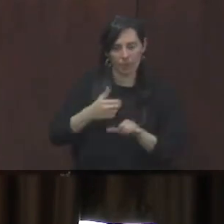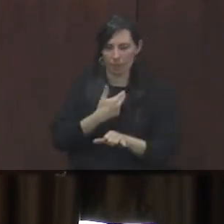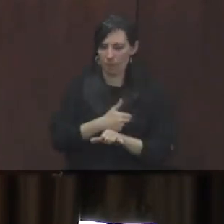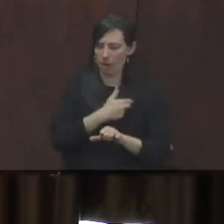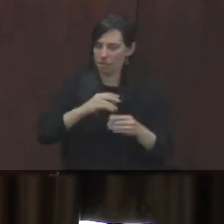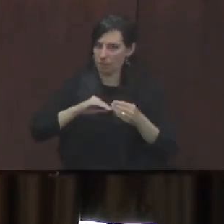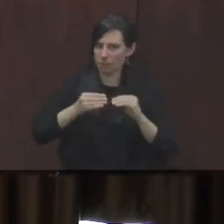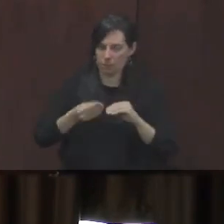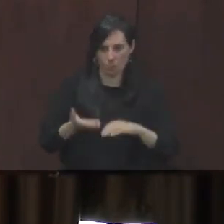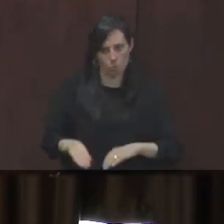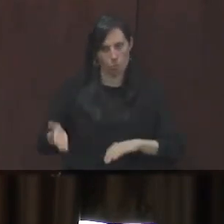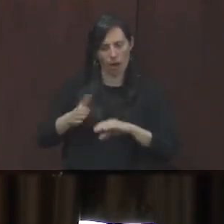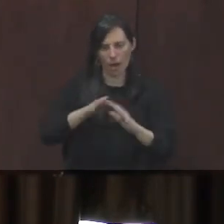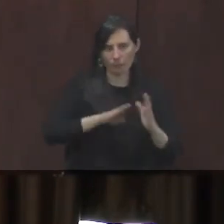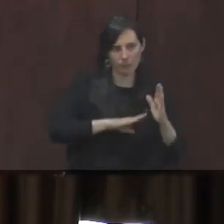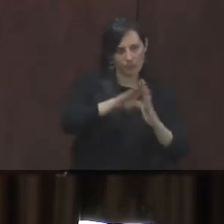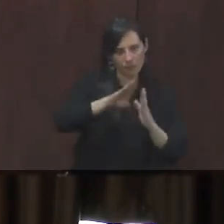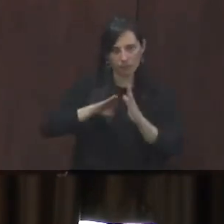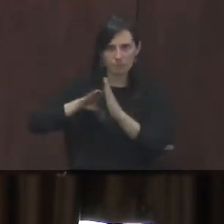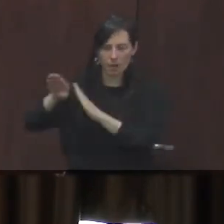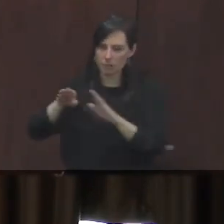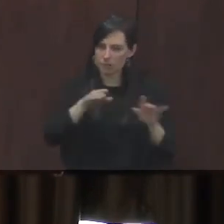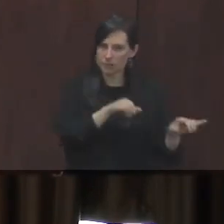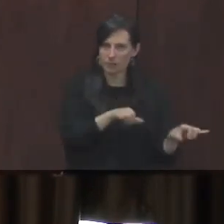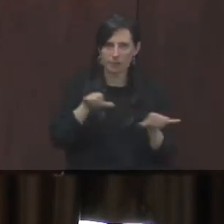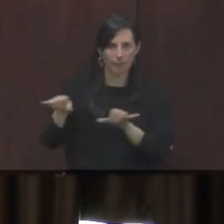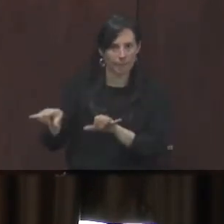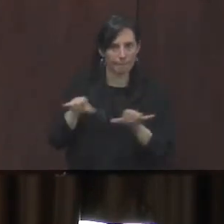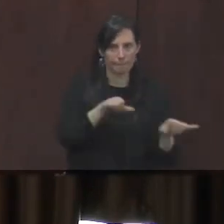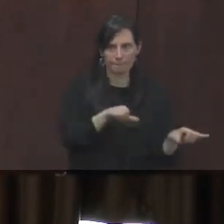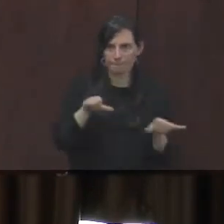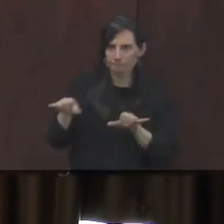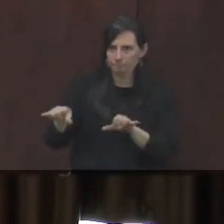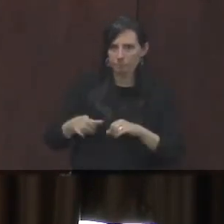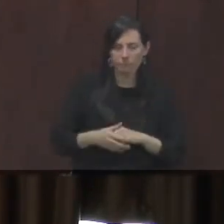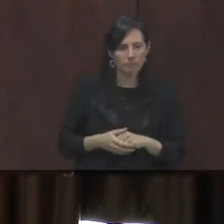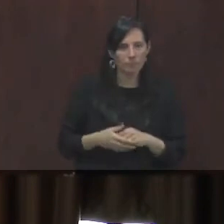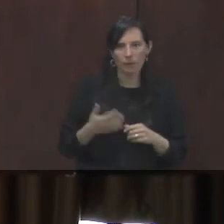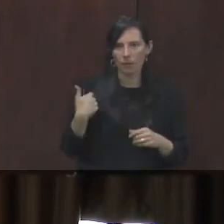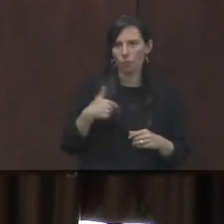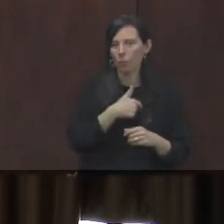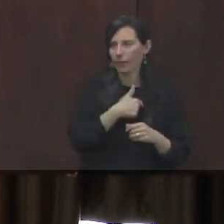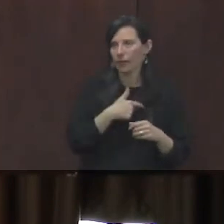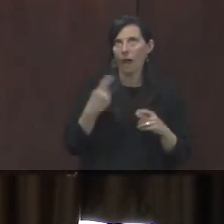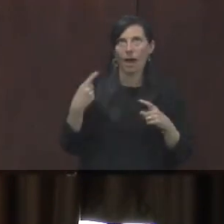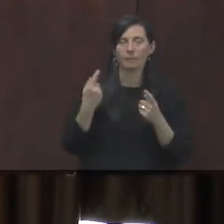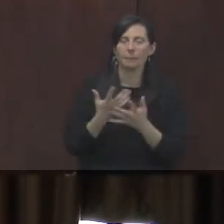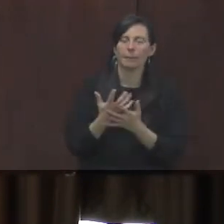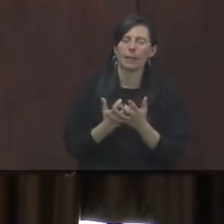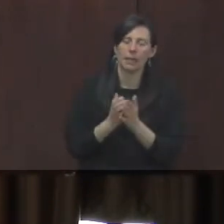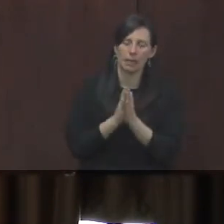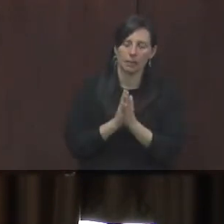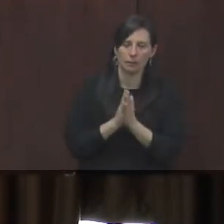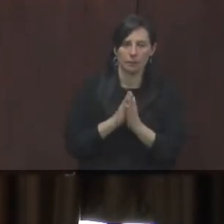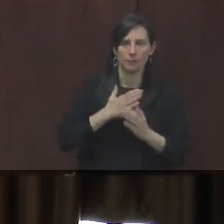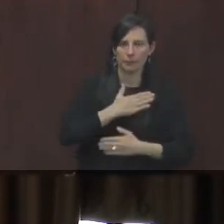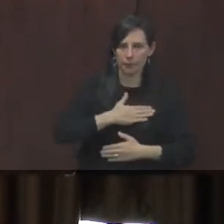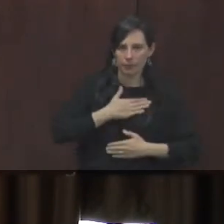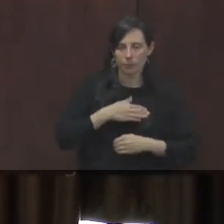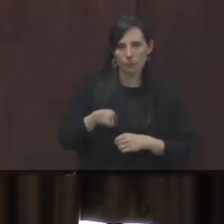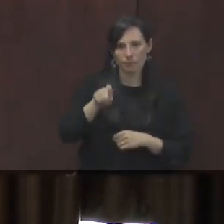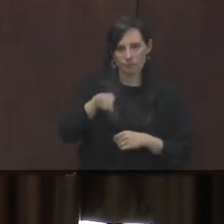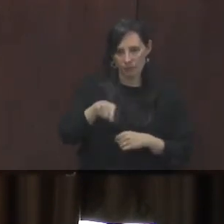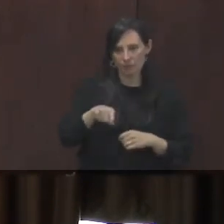numbers continue to rise, and we, as Stacie has, and I have in other forums have repeatedly pleaded, we absolutely need the community to